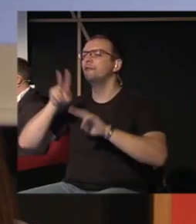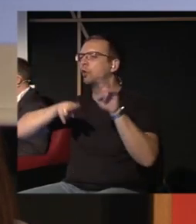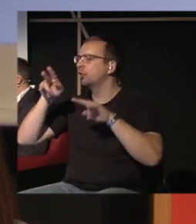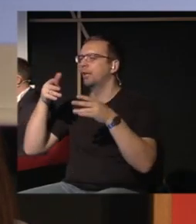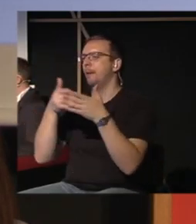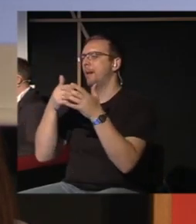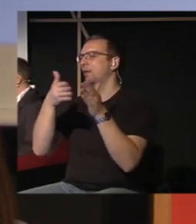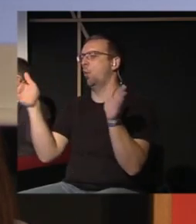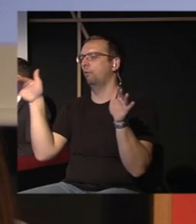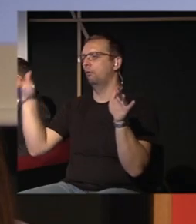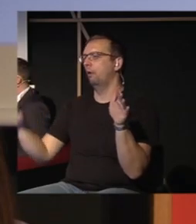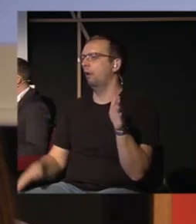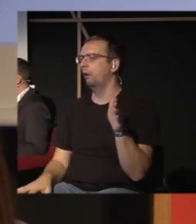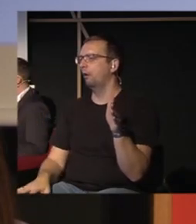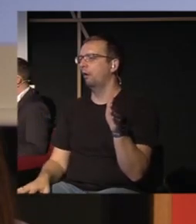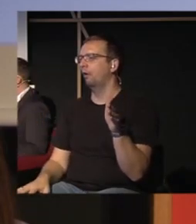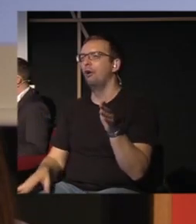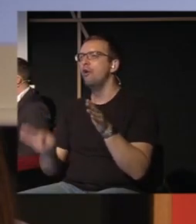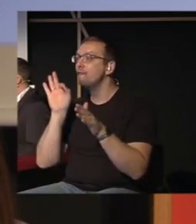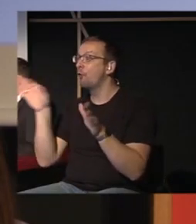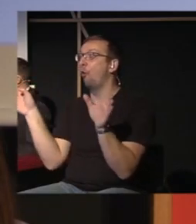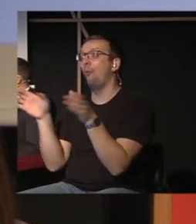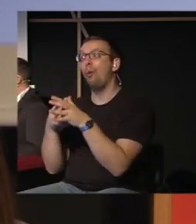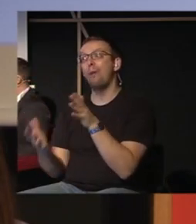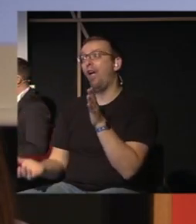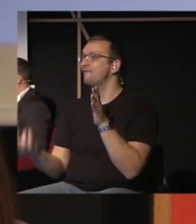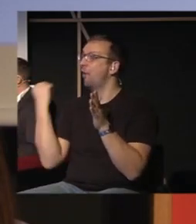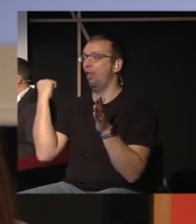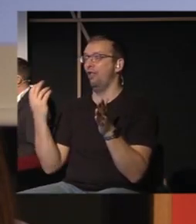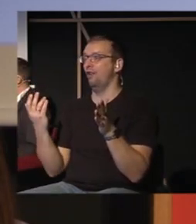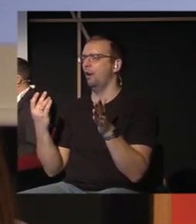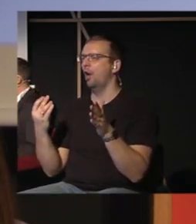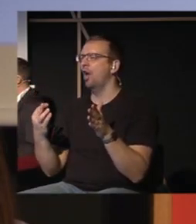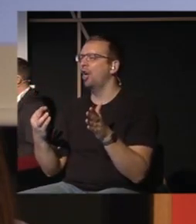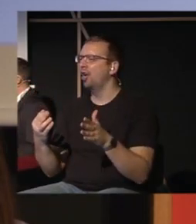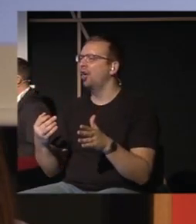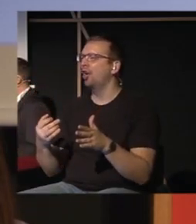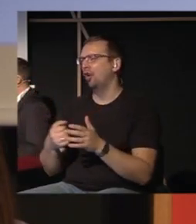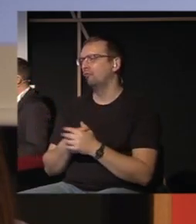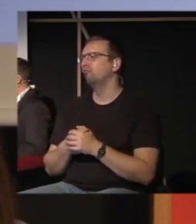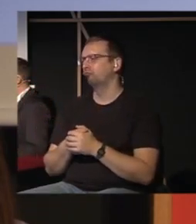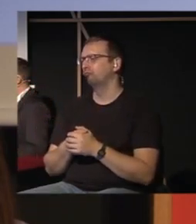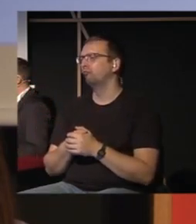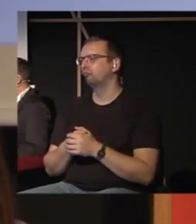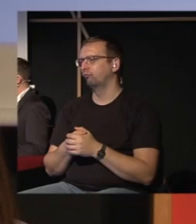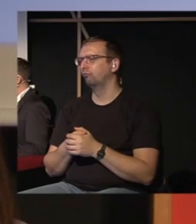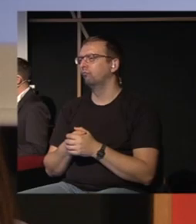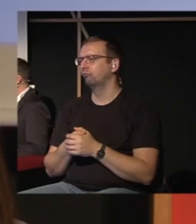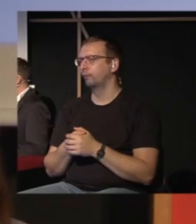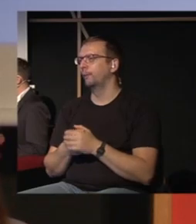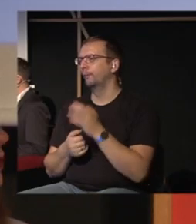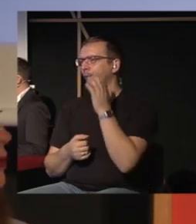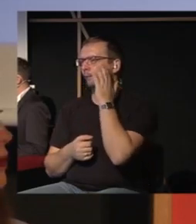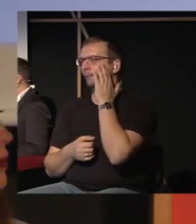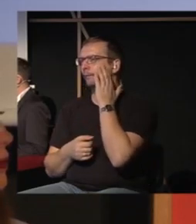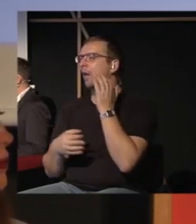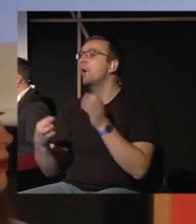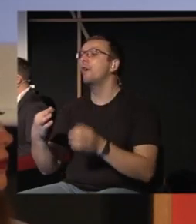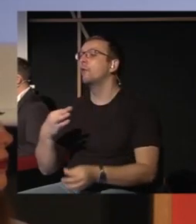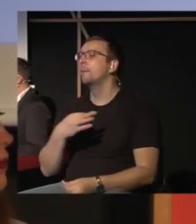roles, and I really enjoy it because I think I can do and give a lot to the club and to the